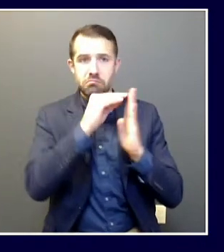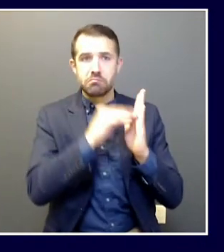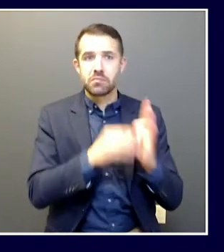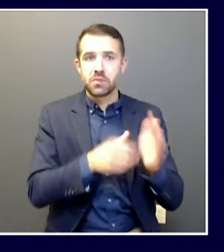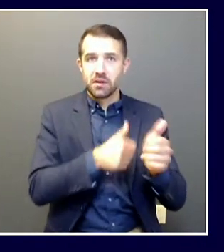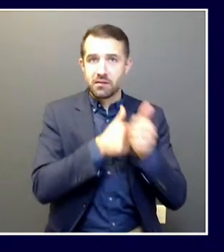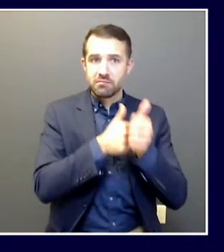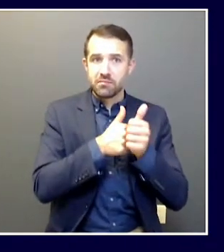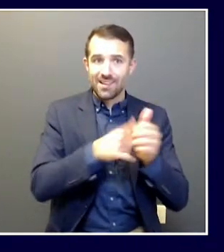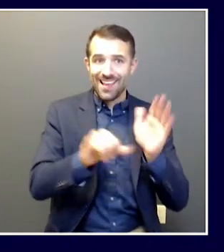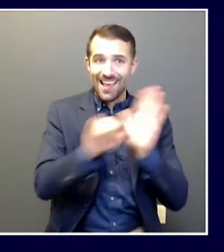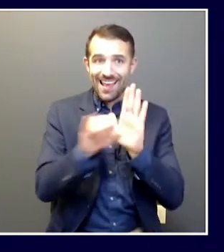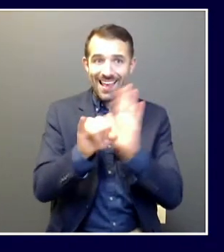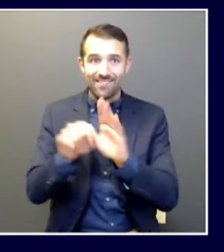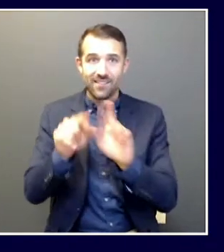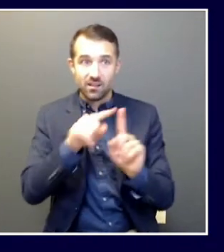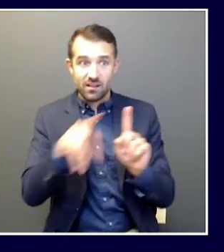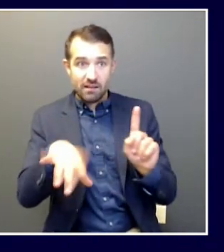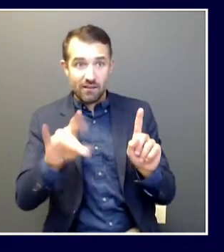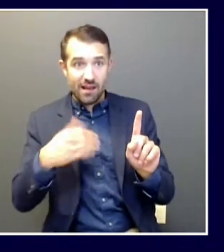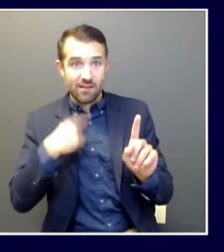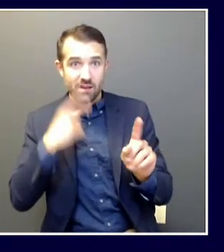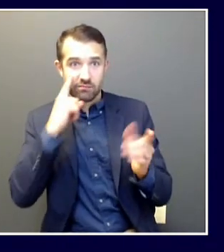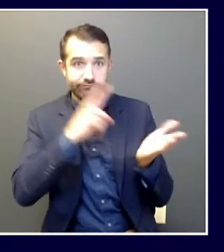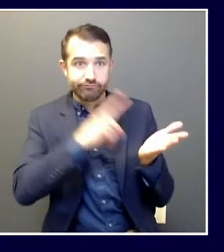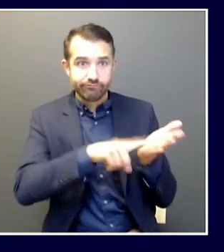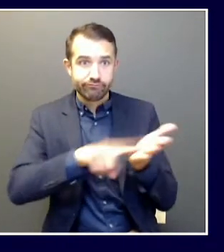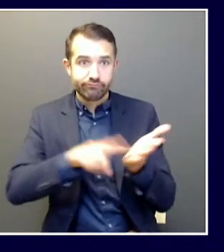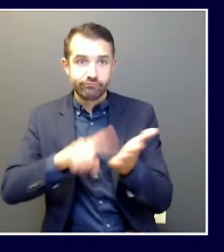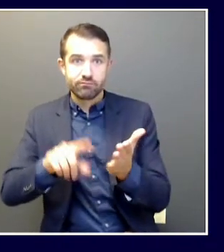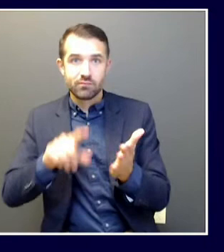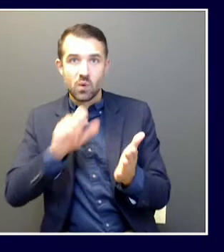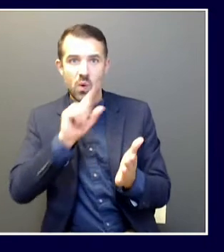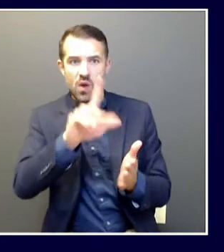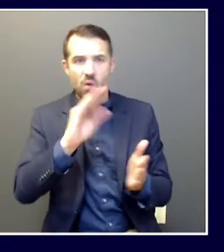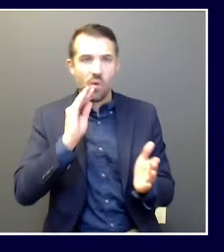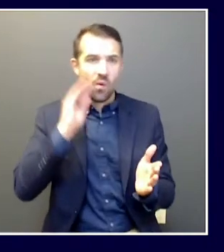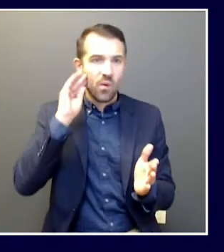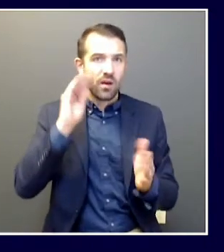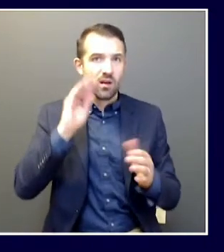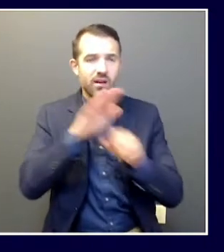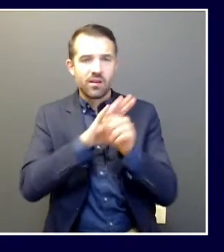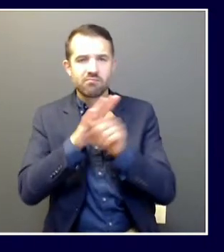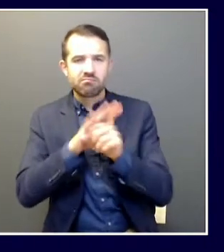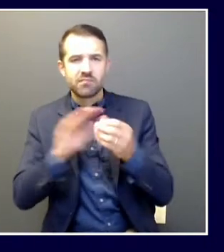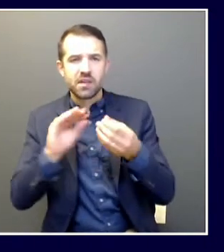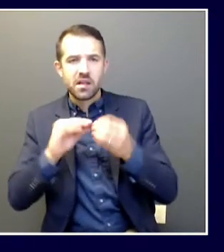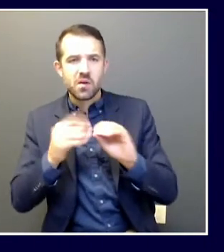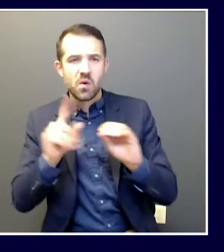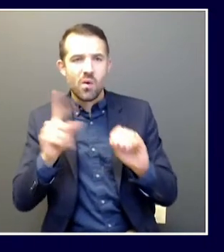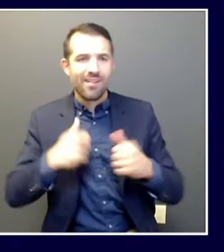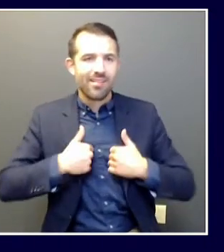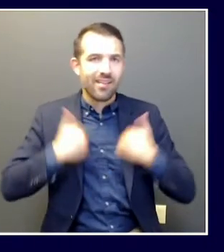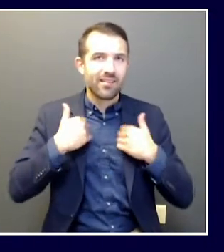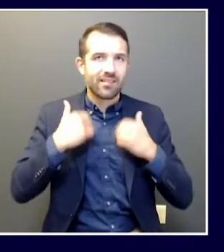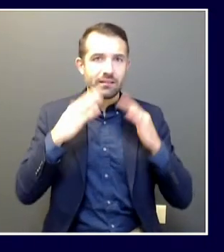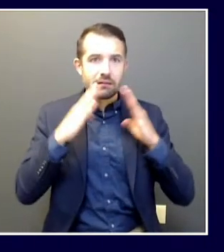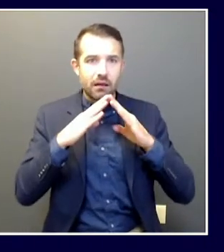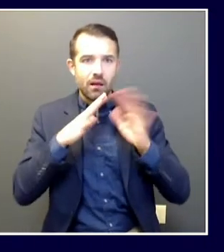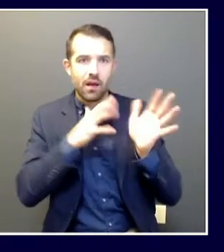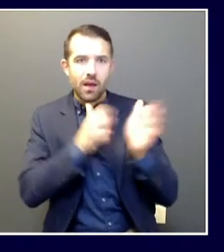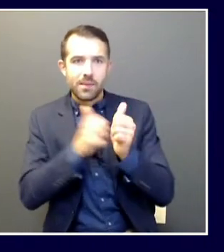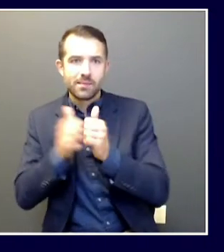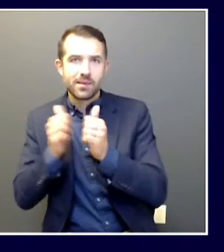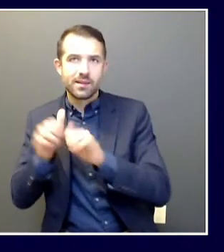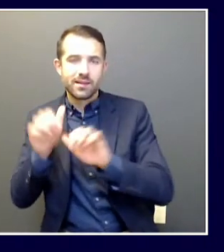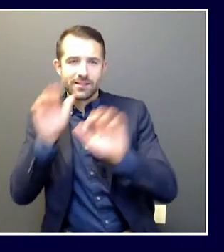investigate. One of the things we want to know is what their home zip code is, so we can keep track of those trends. But I don't